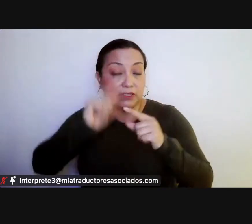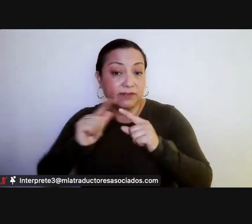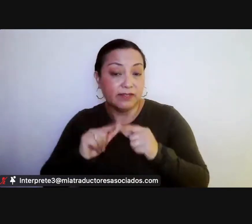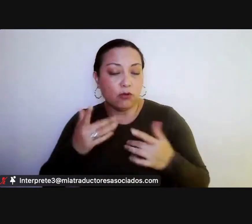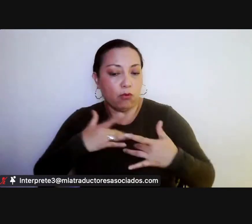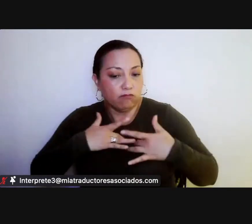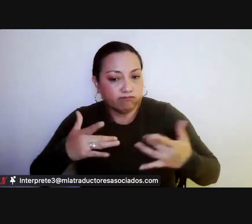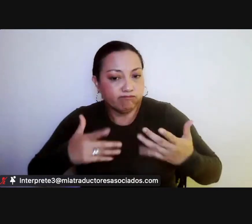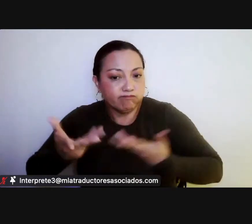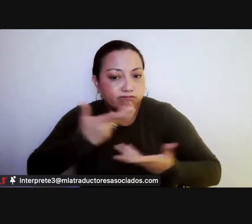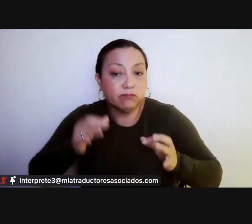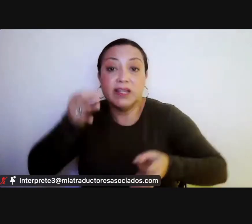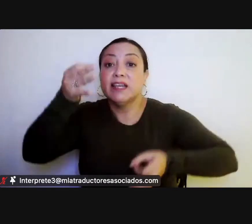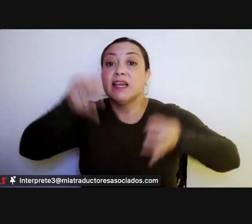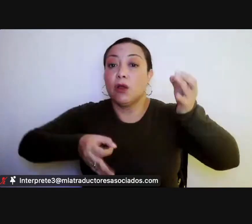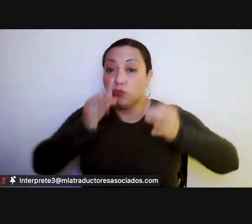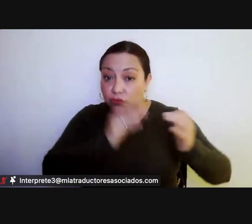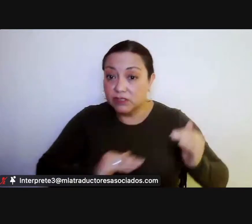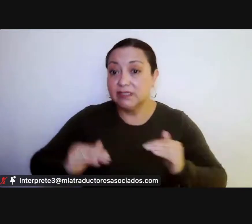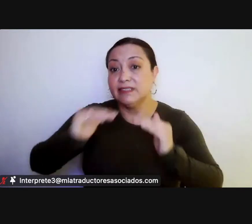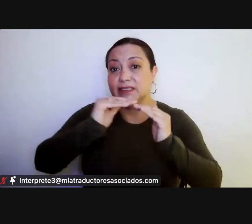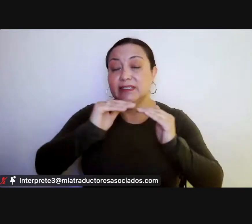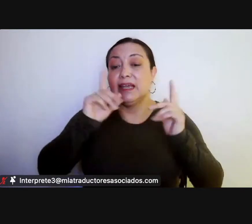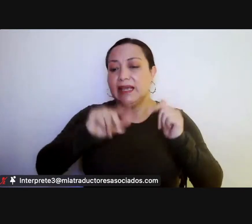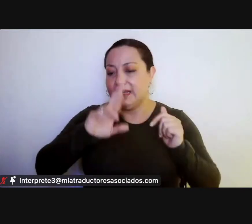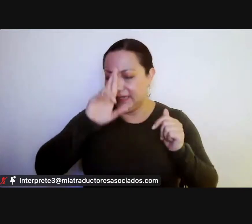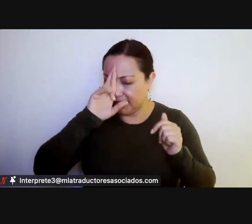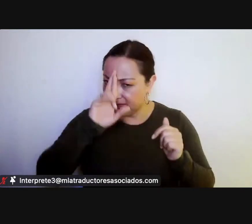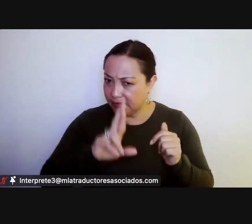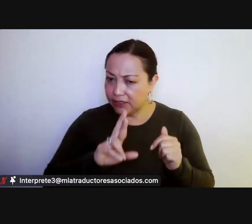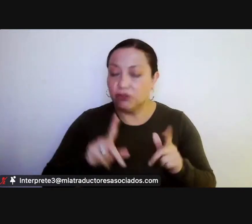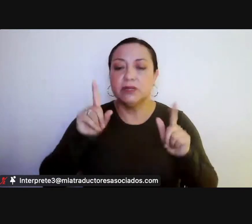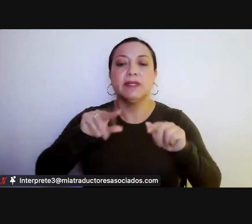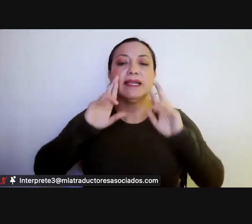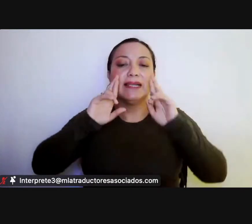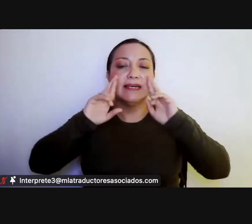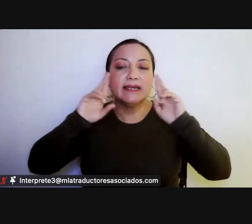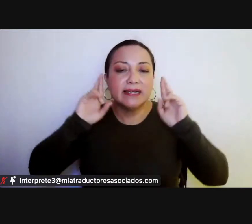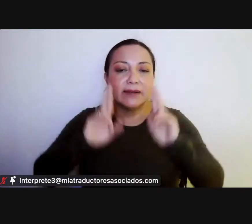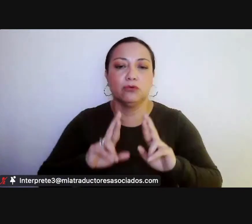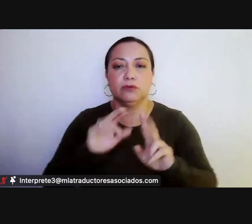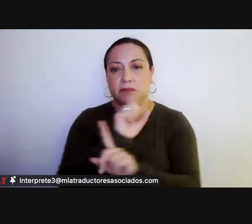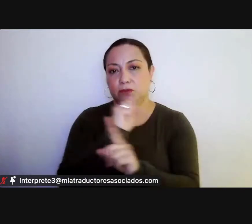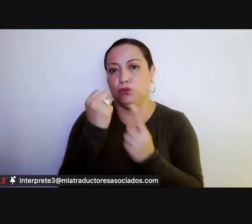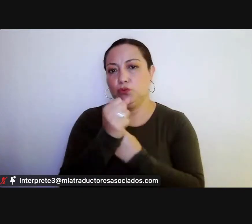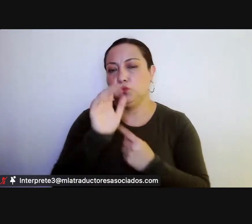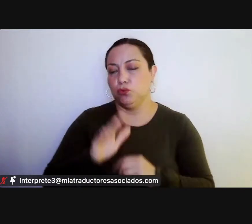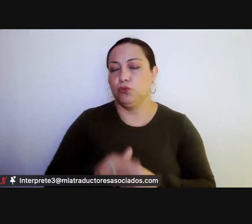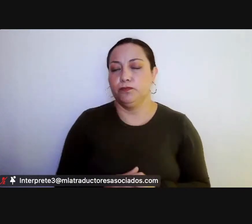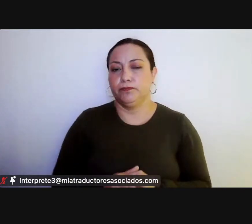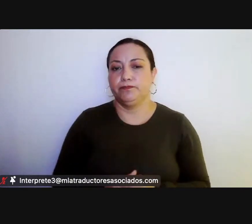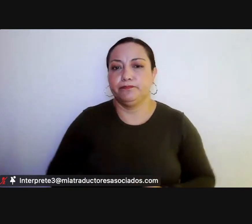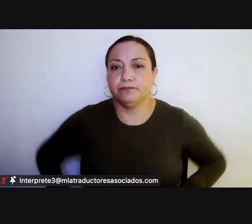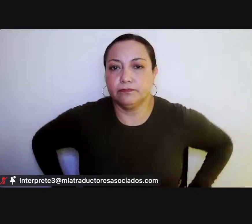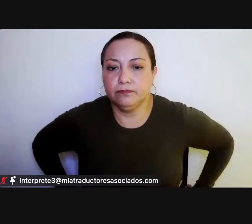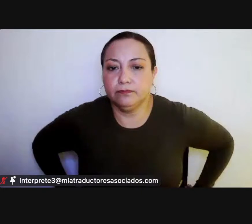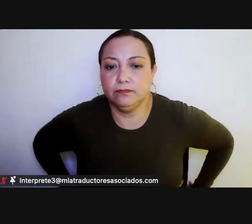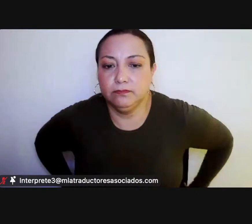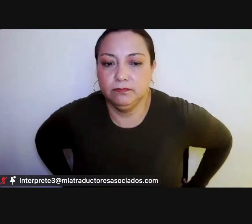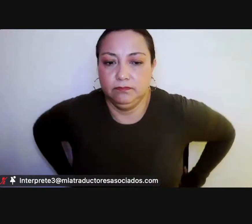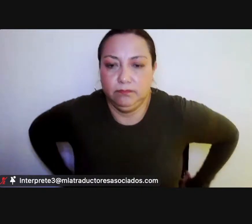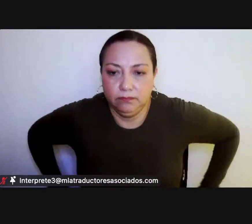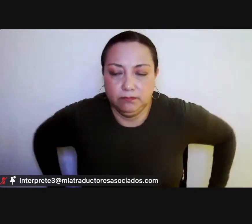approach in values such as solidarity, justice, and respect for the social